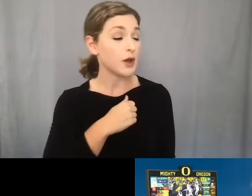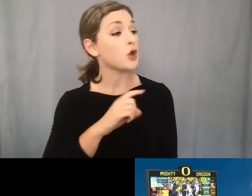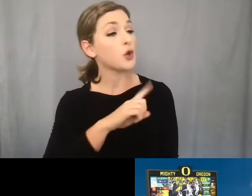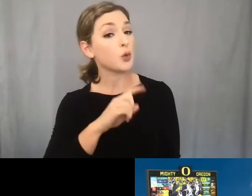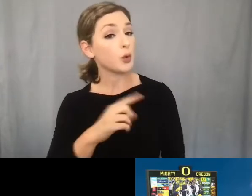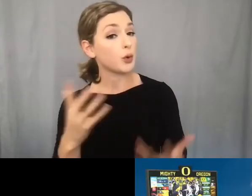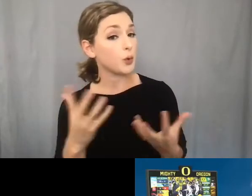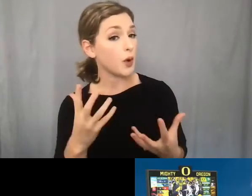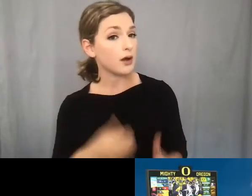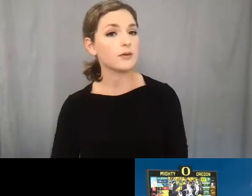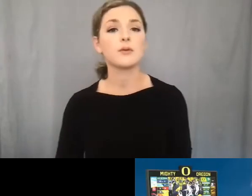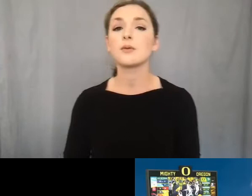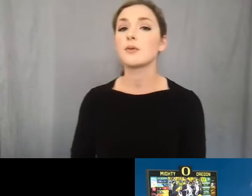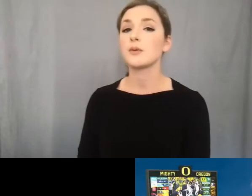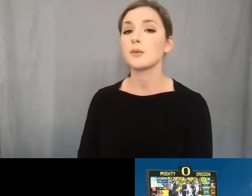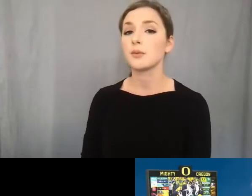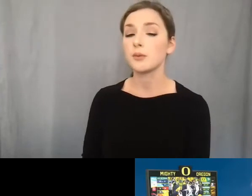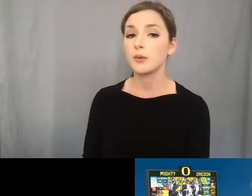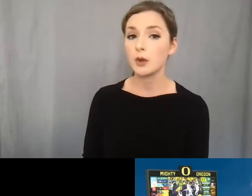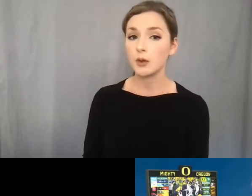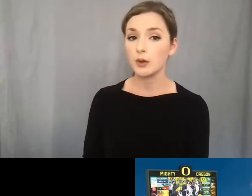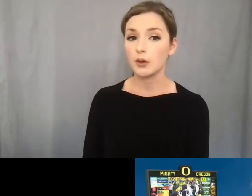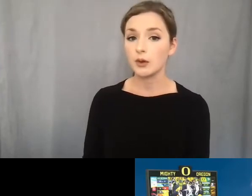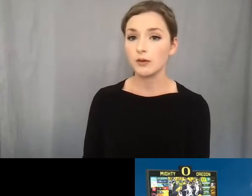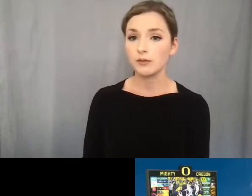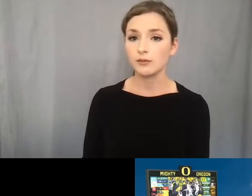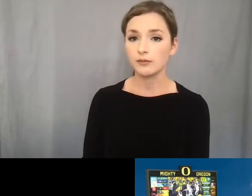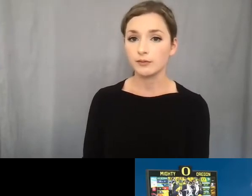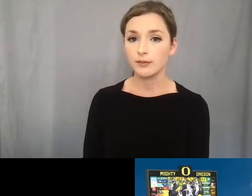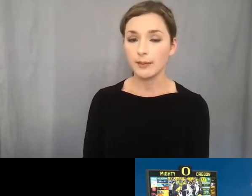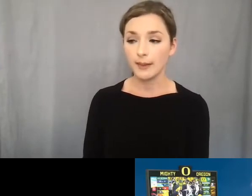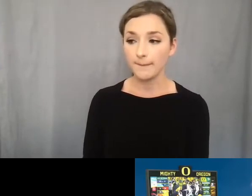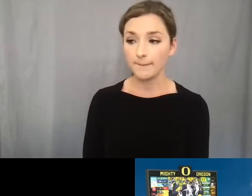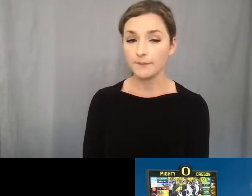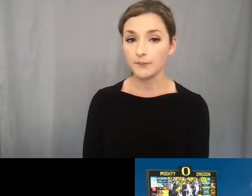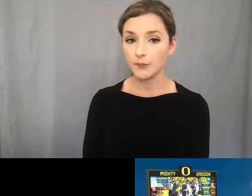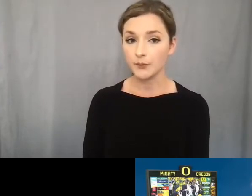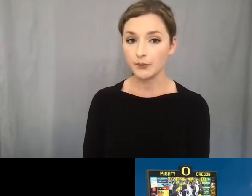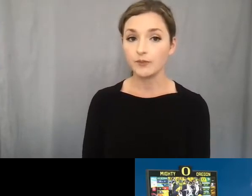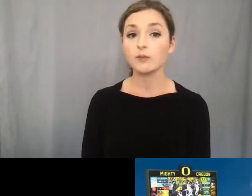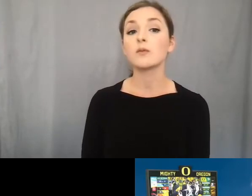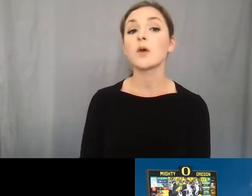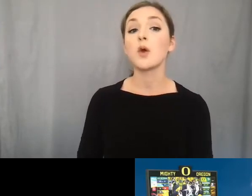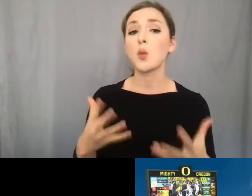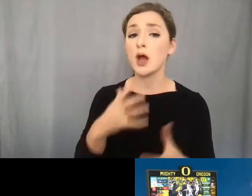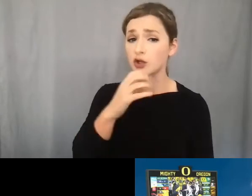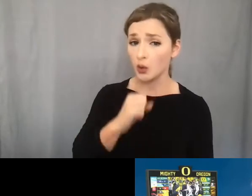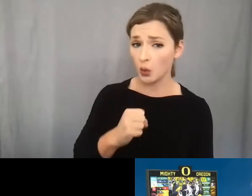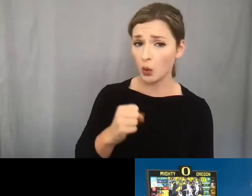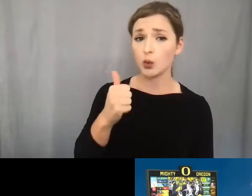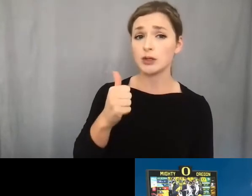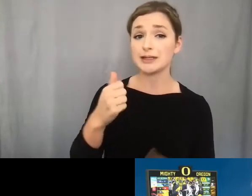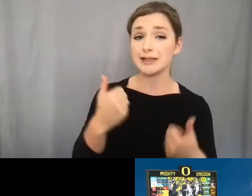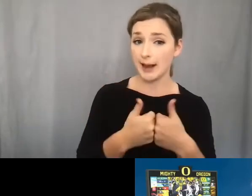What's the oldest? No, not that. Oh wait, yeah. What's the oldest game?